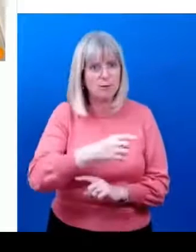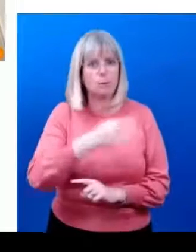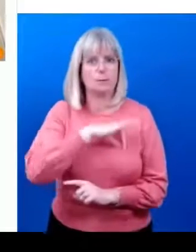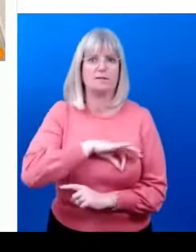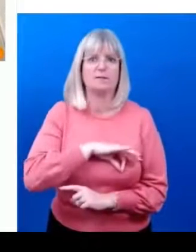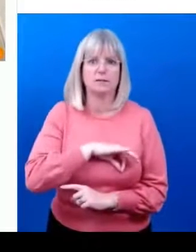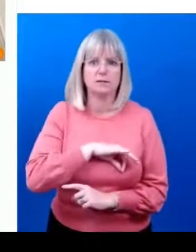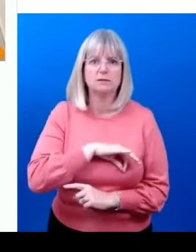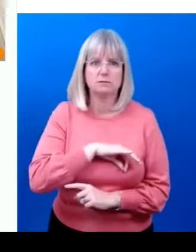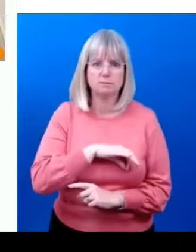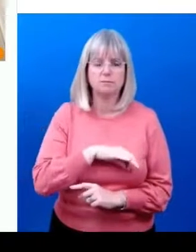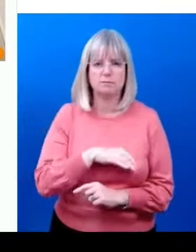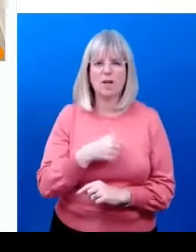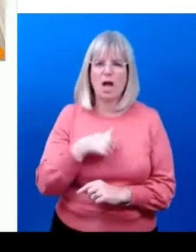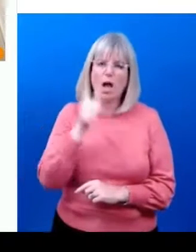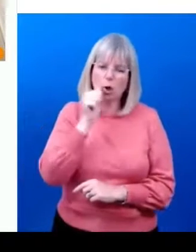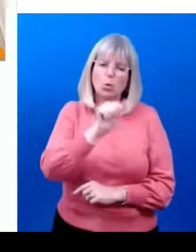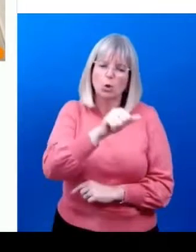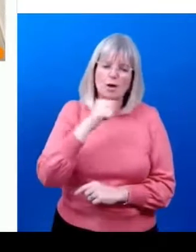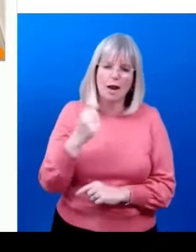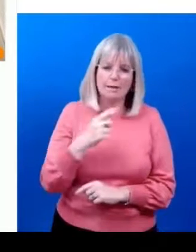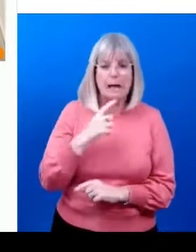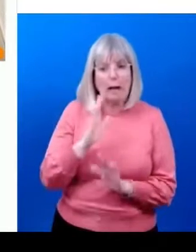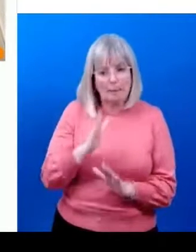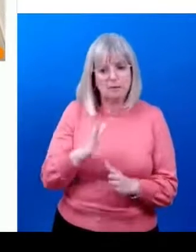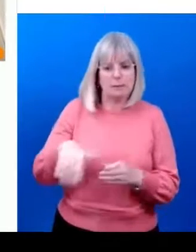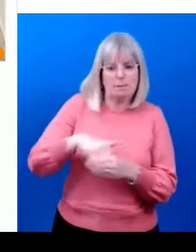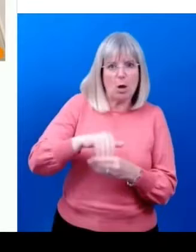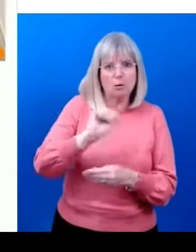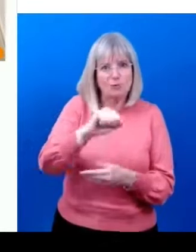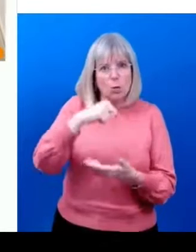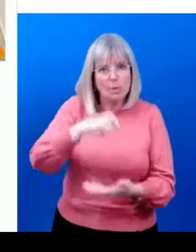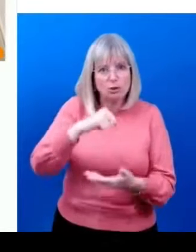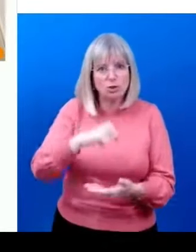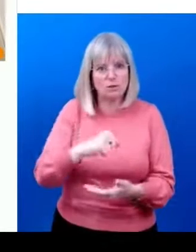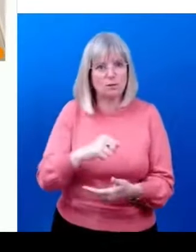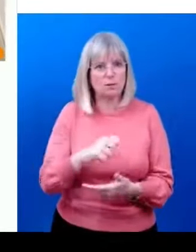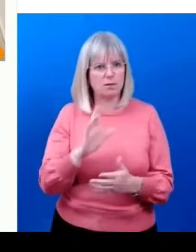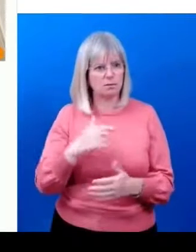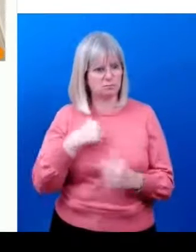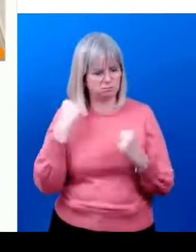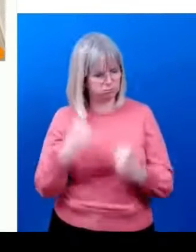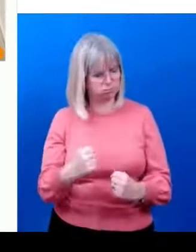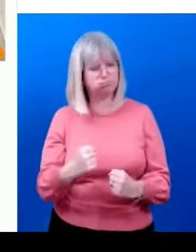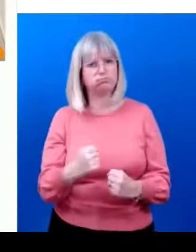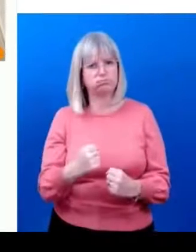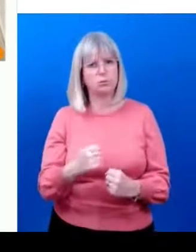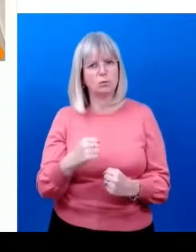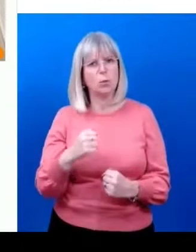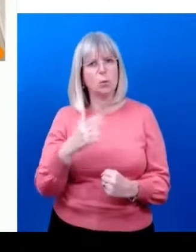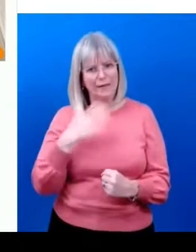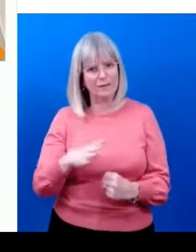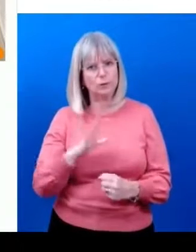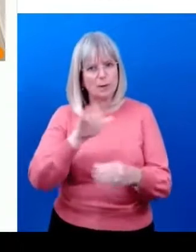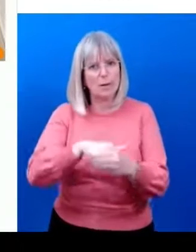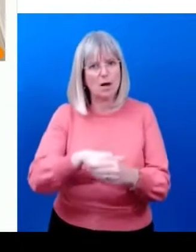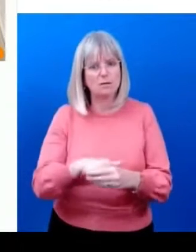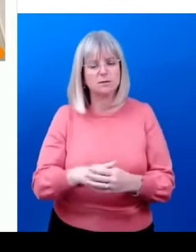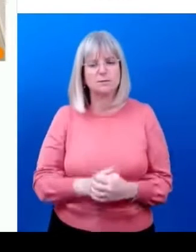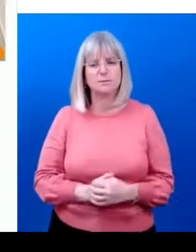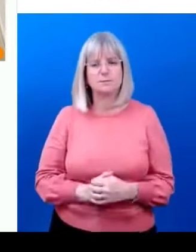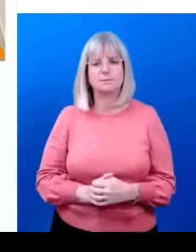budget, but I'm saying the community is tired of this. We are tired of this. But on that, there's also something